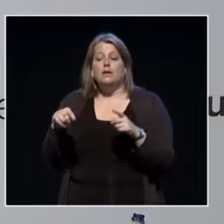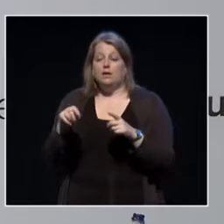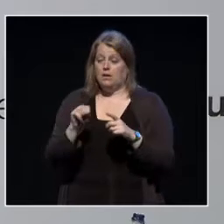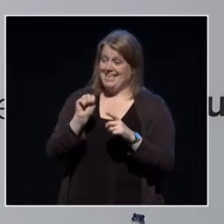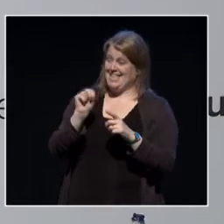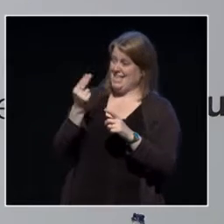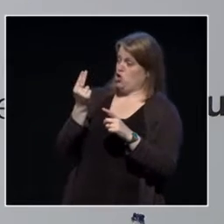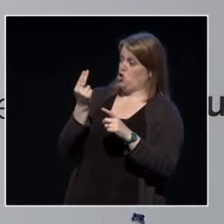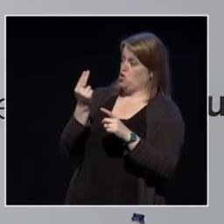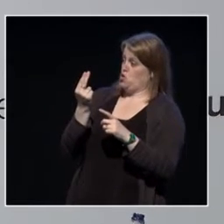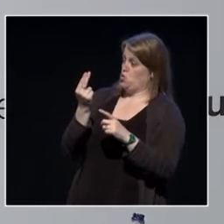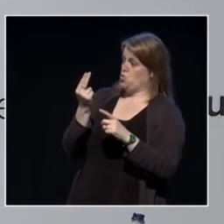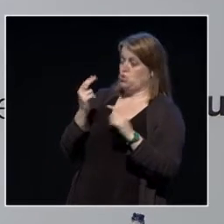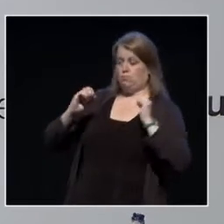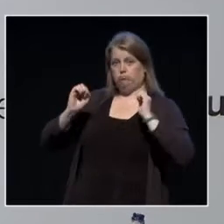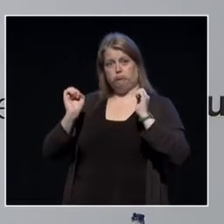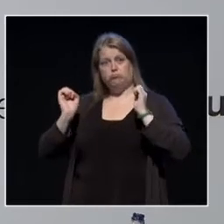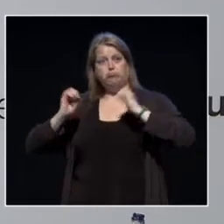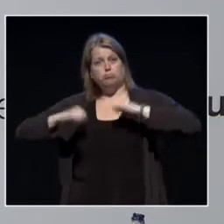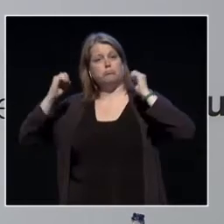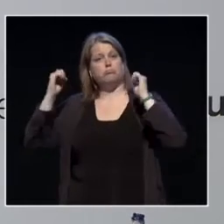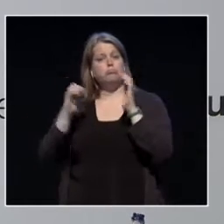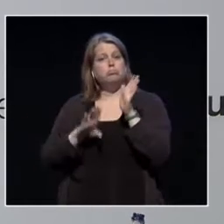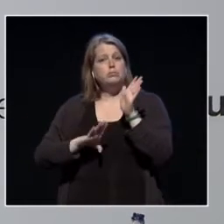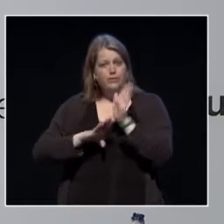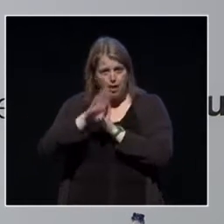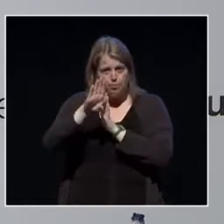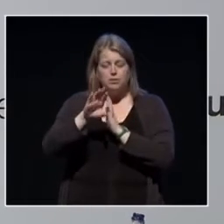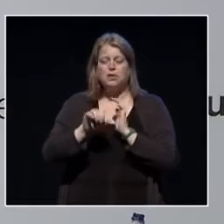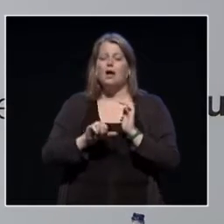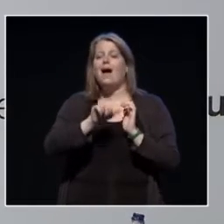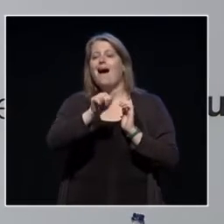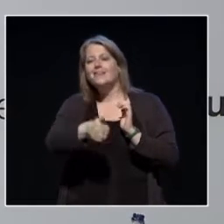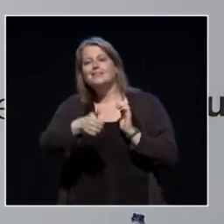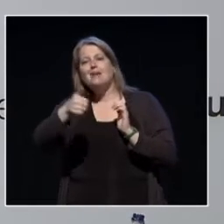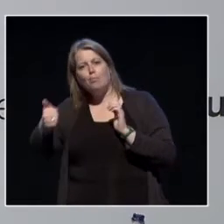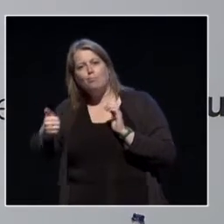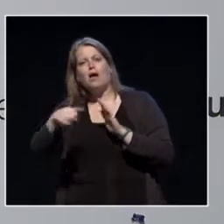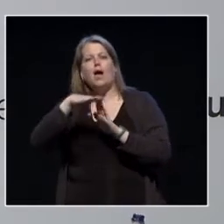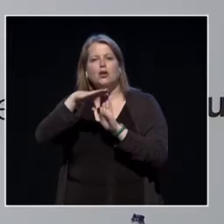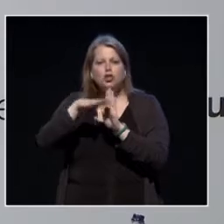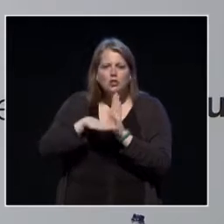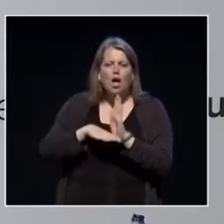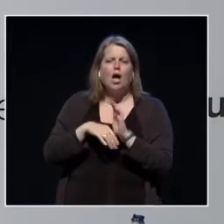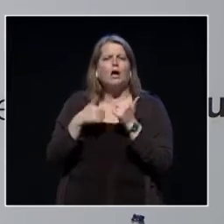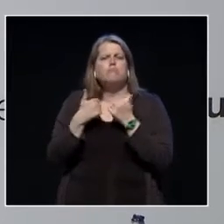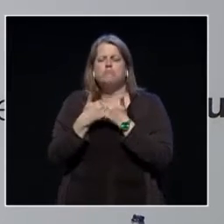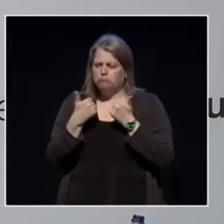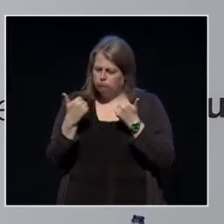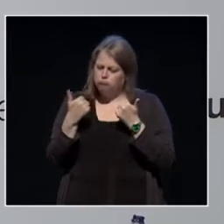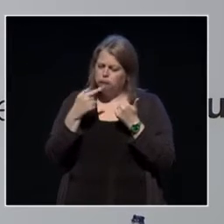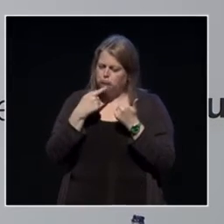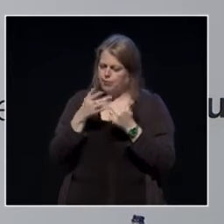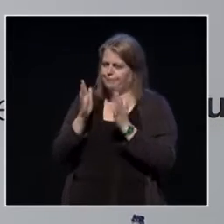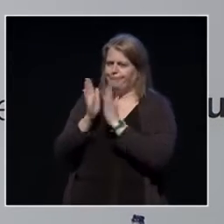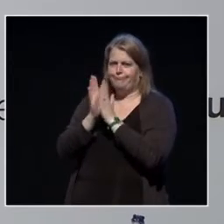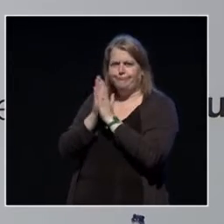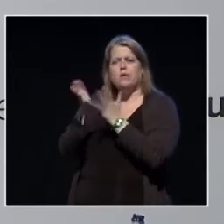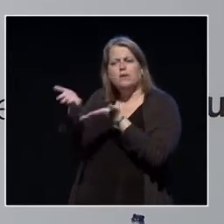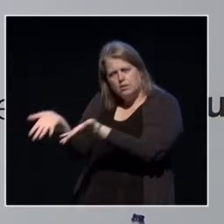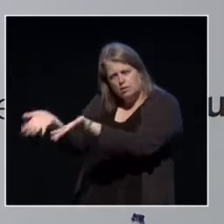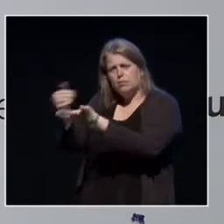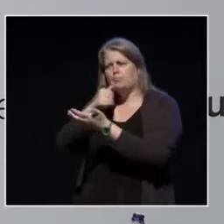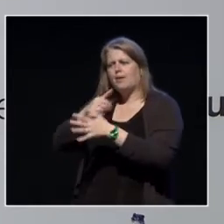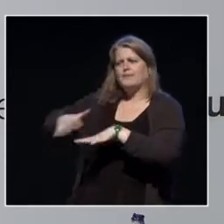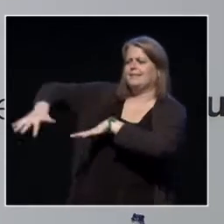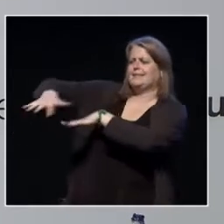EU Consensus on Development and the Addis Ababa Agenda, they appraise private sectors to include